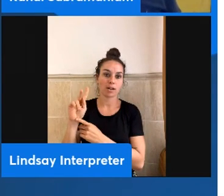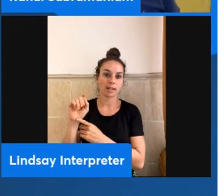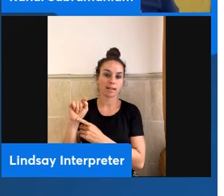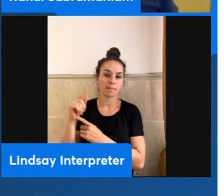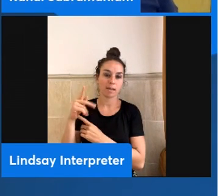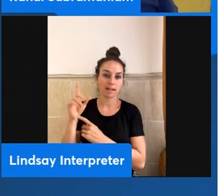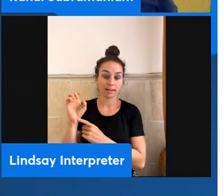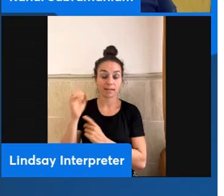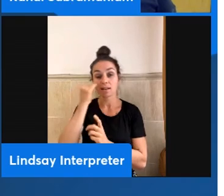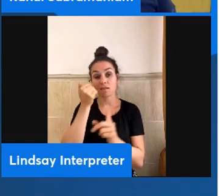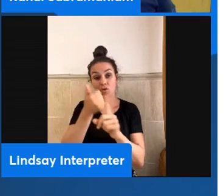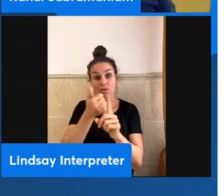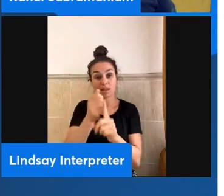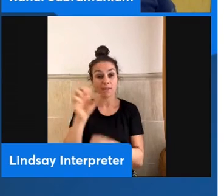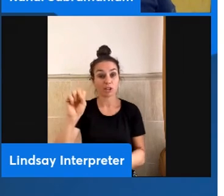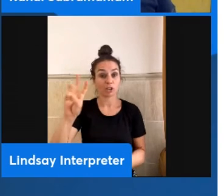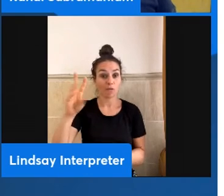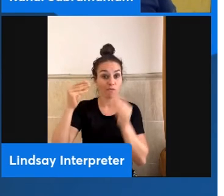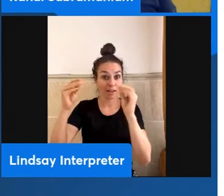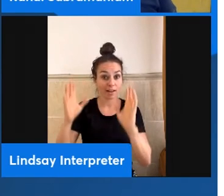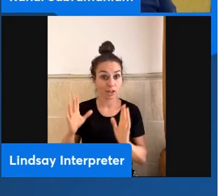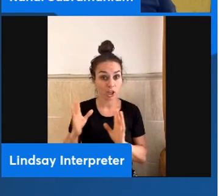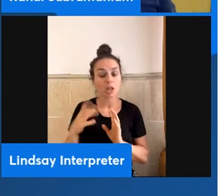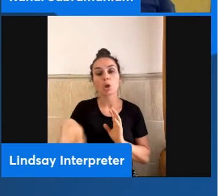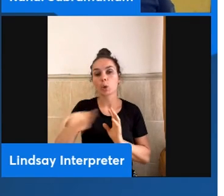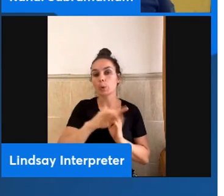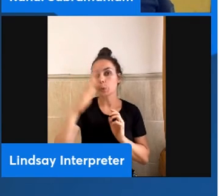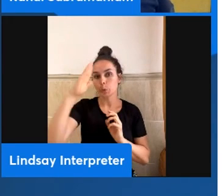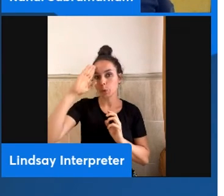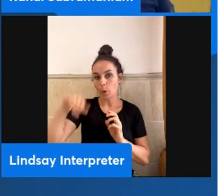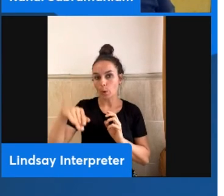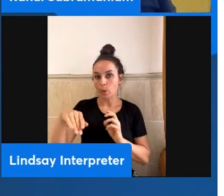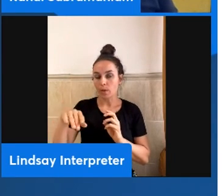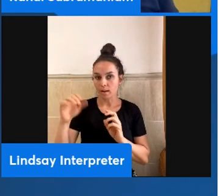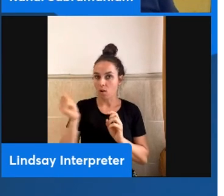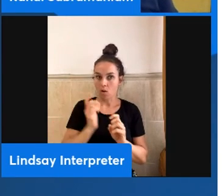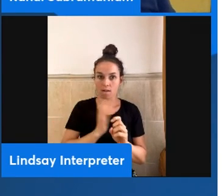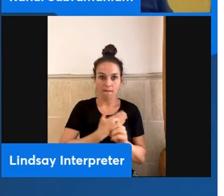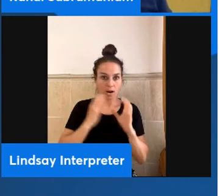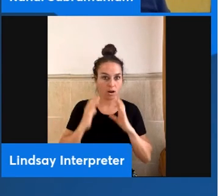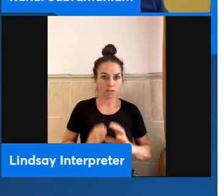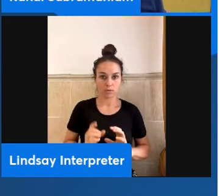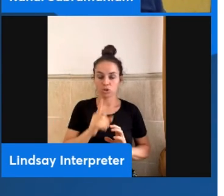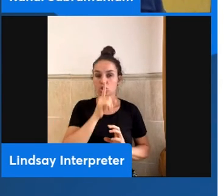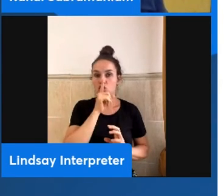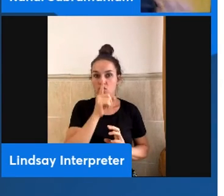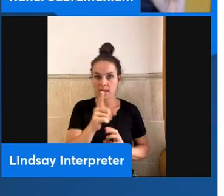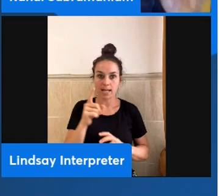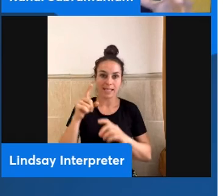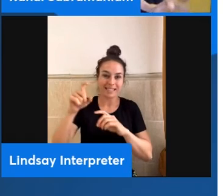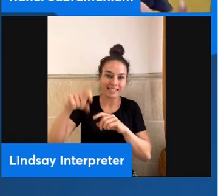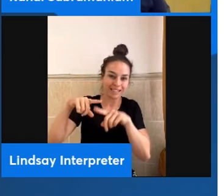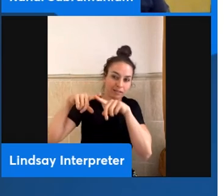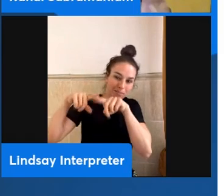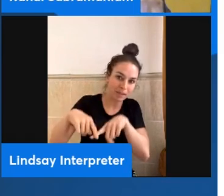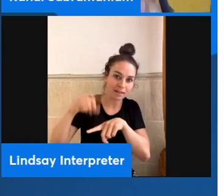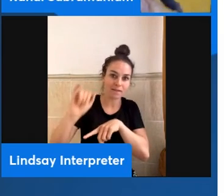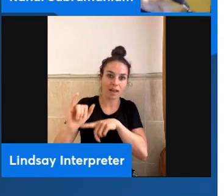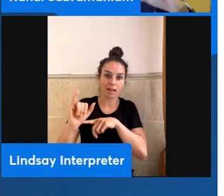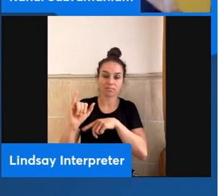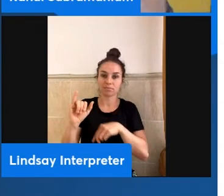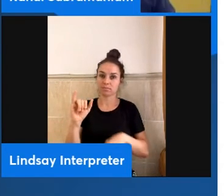vendor, you know that all of your customers are in the AWS marketplace. AWS marketplace has